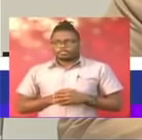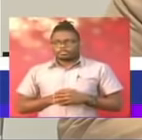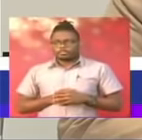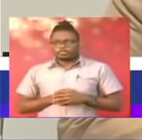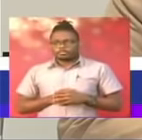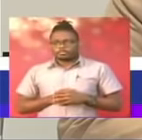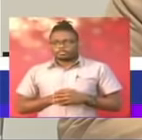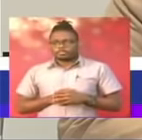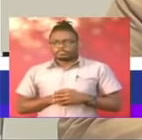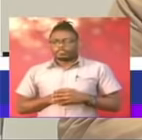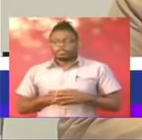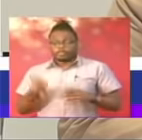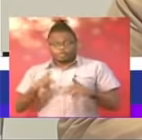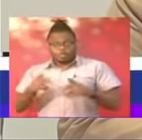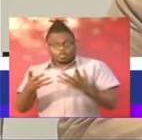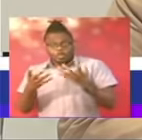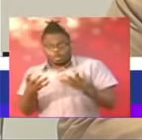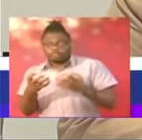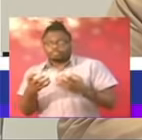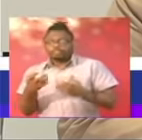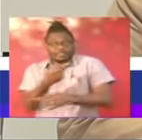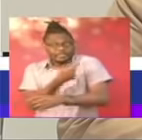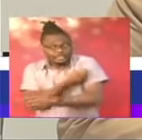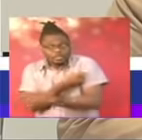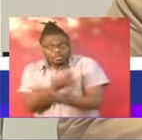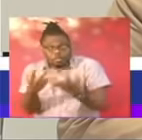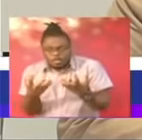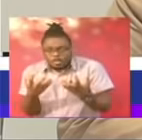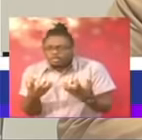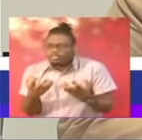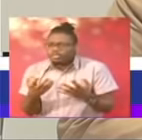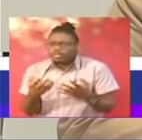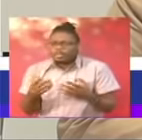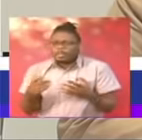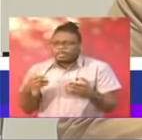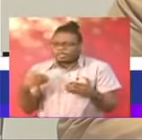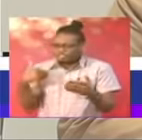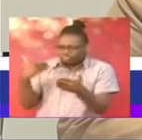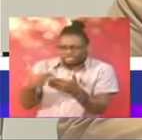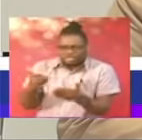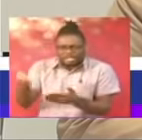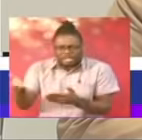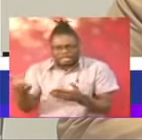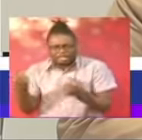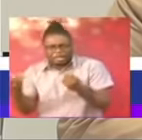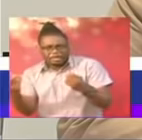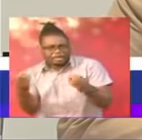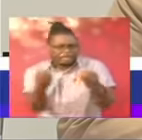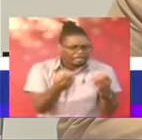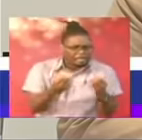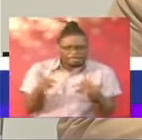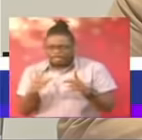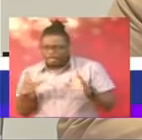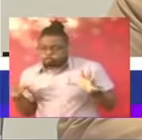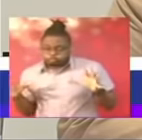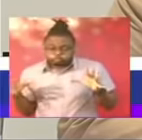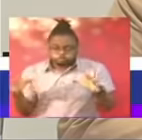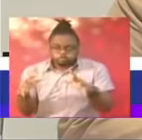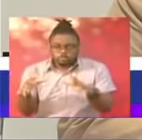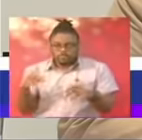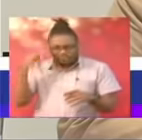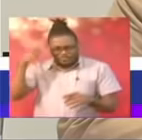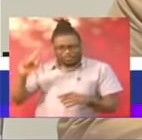to be vaccinated just yet. We have not yet reached that point, and people are continuing to come out for their first dose. Bear